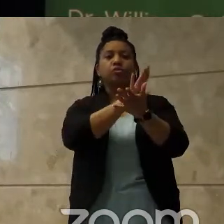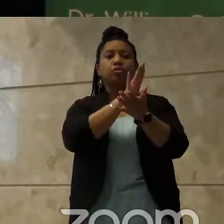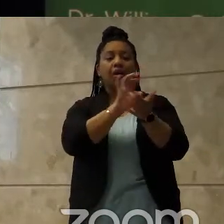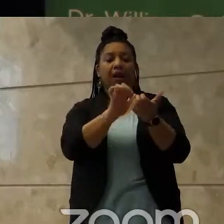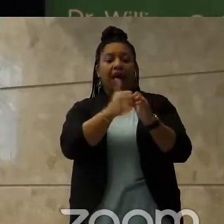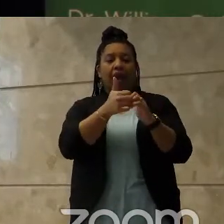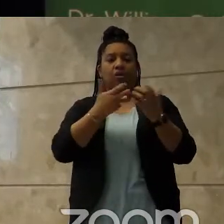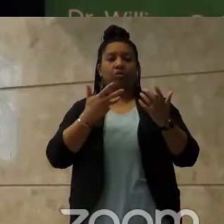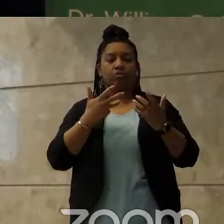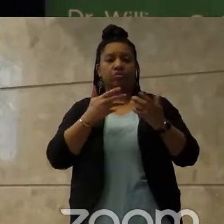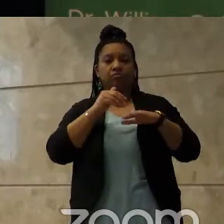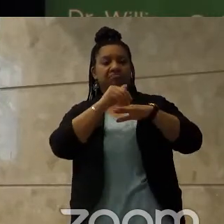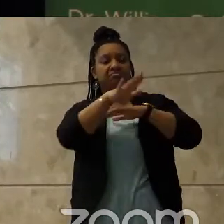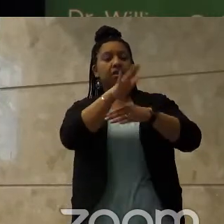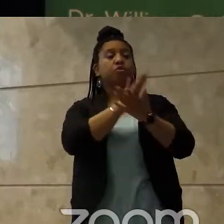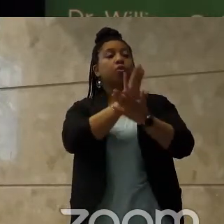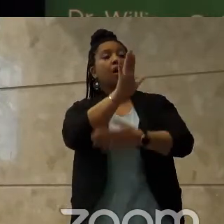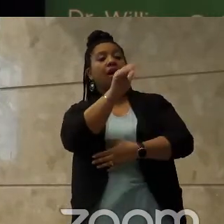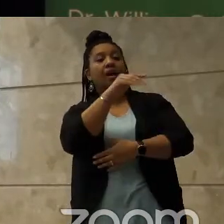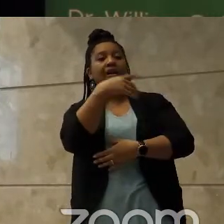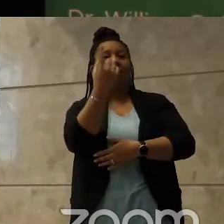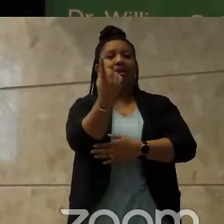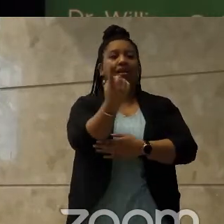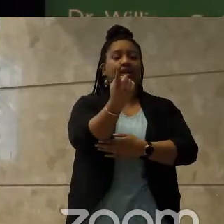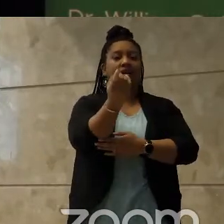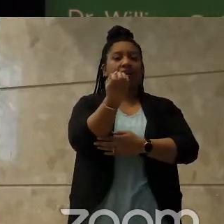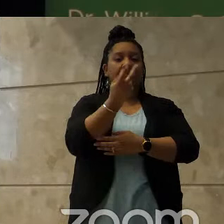and they come back and you bury them?